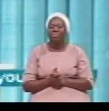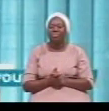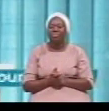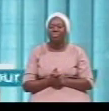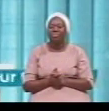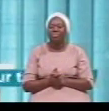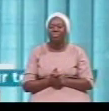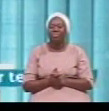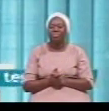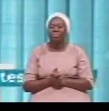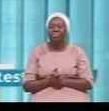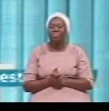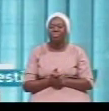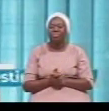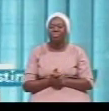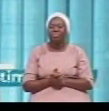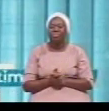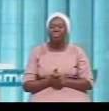Let's have the next testifier.